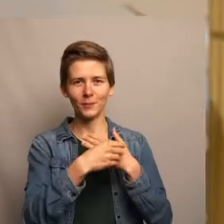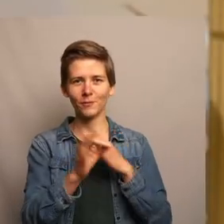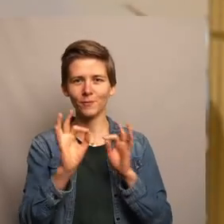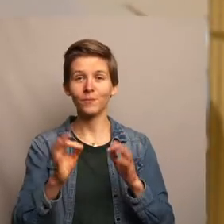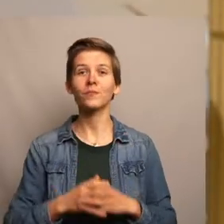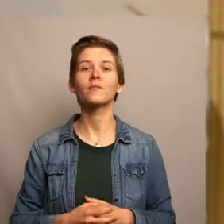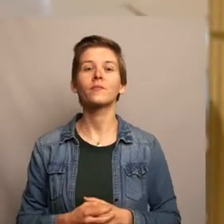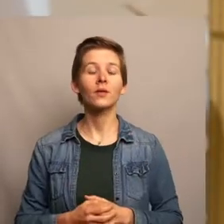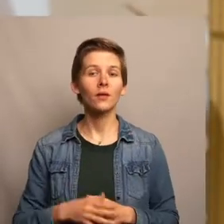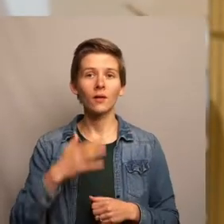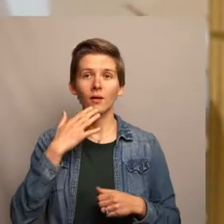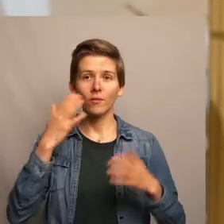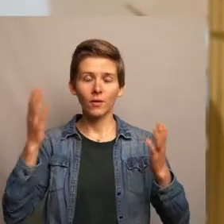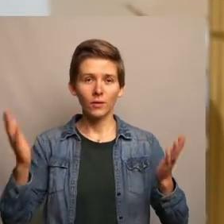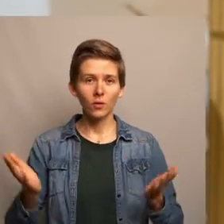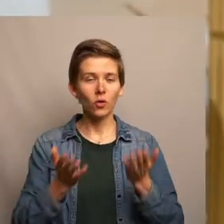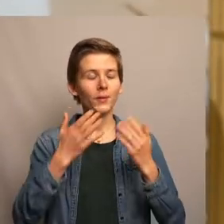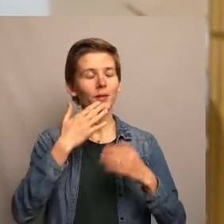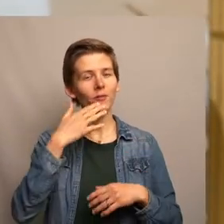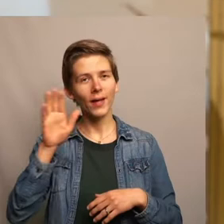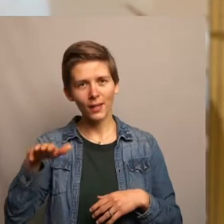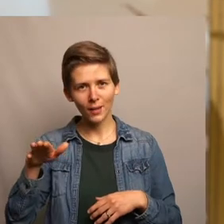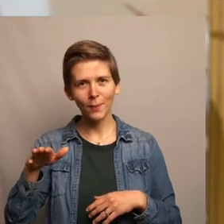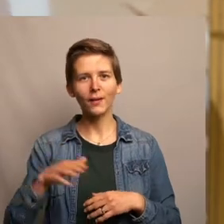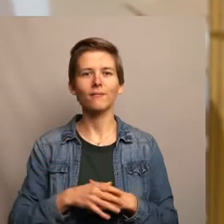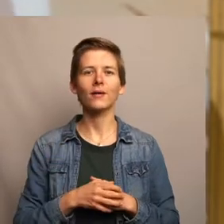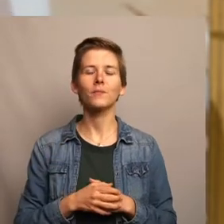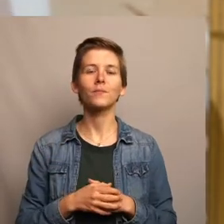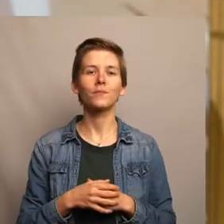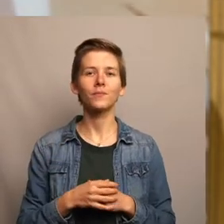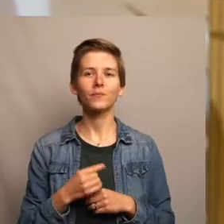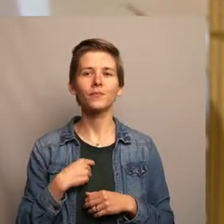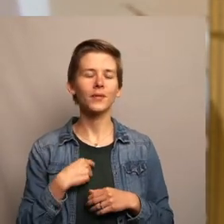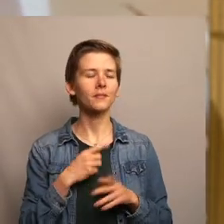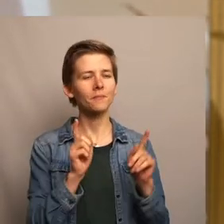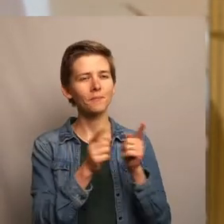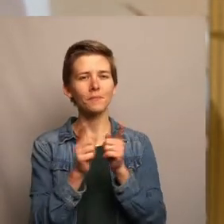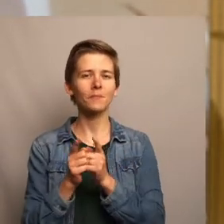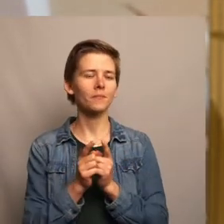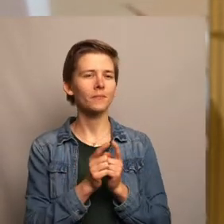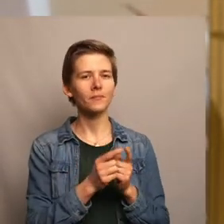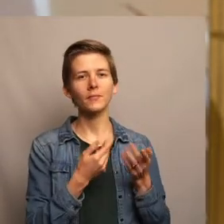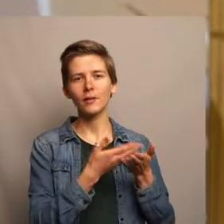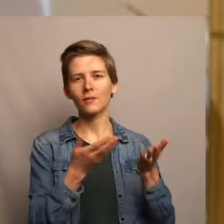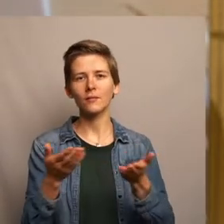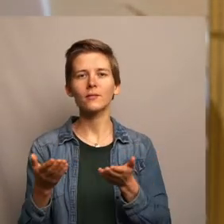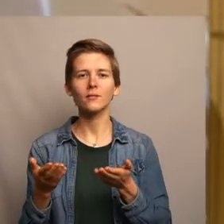Everyone, good morning and good afternoon. I will introduce you a bit and then you can continue and take from